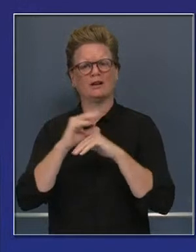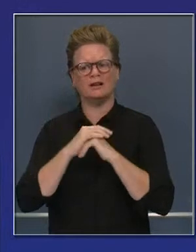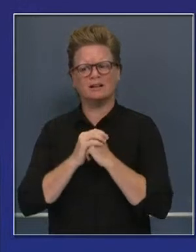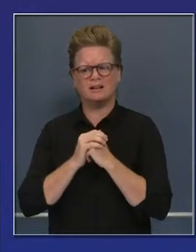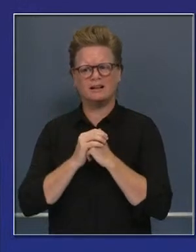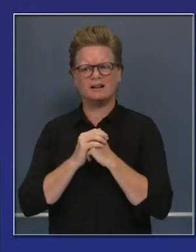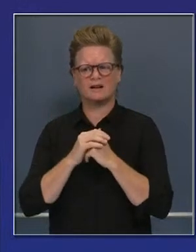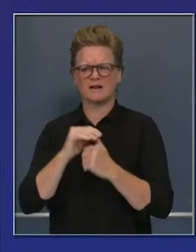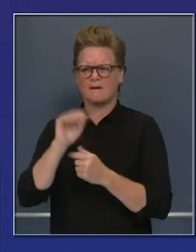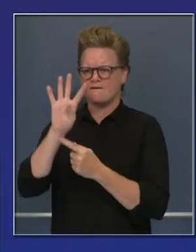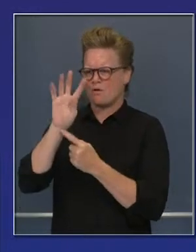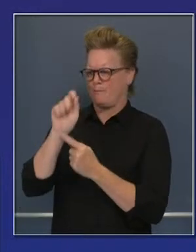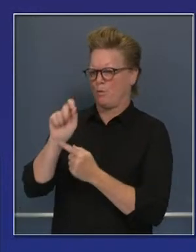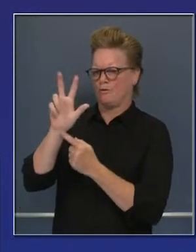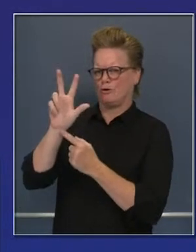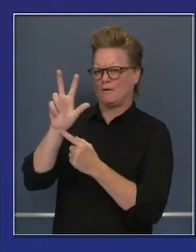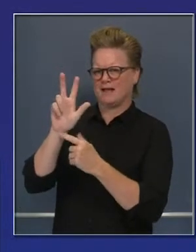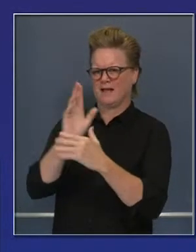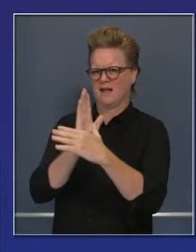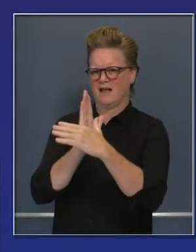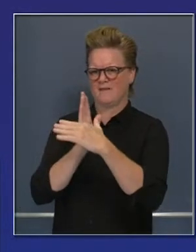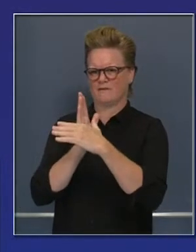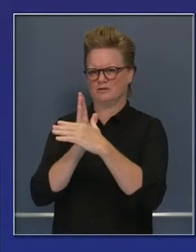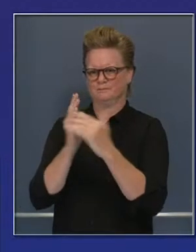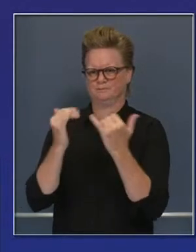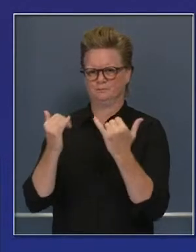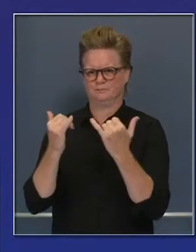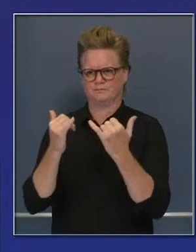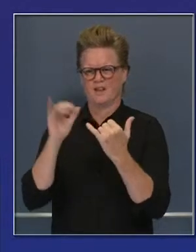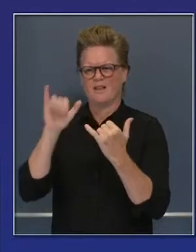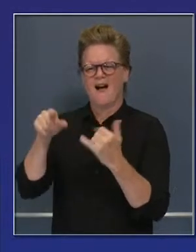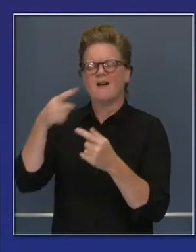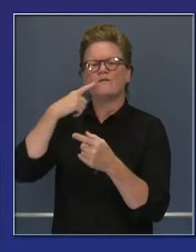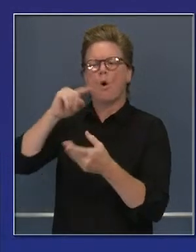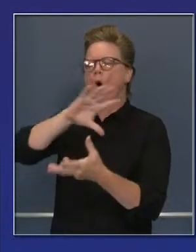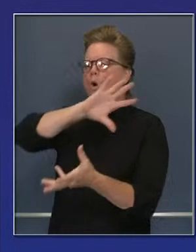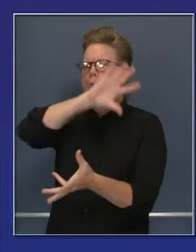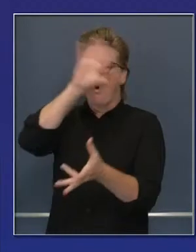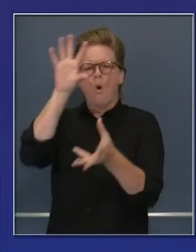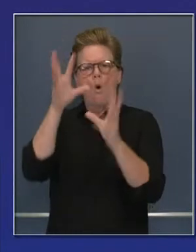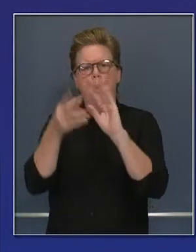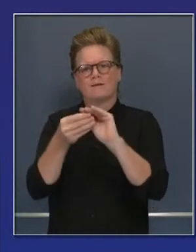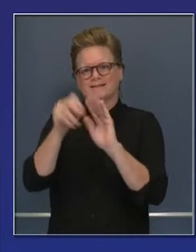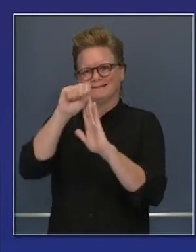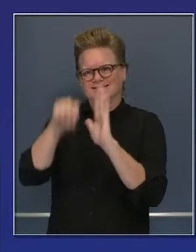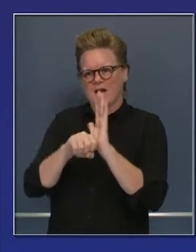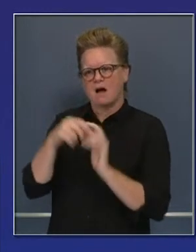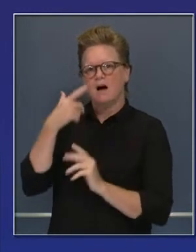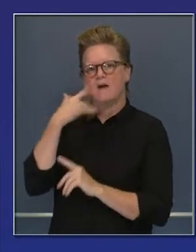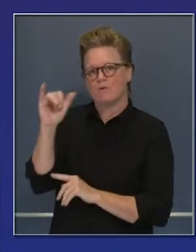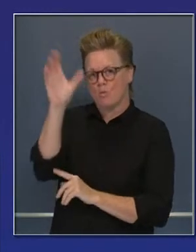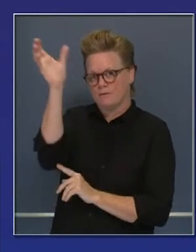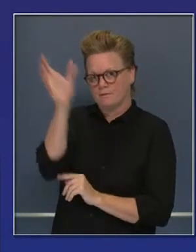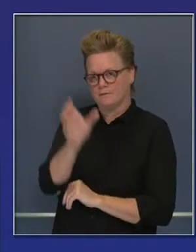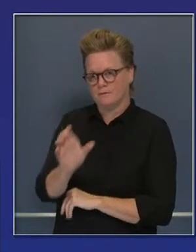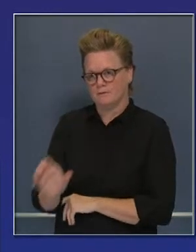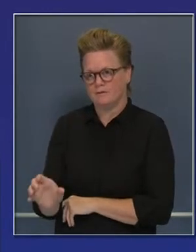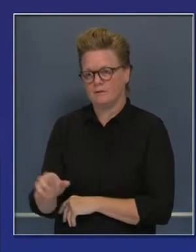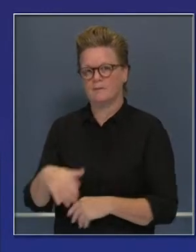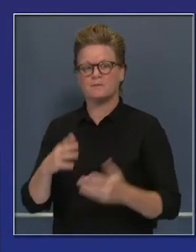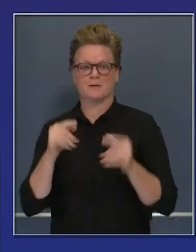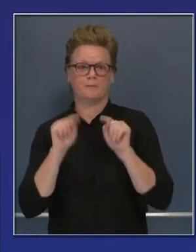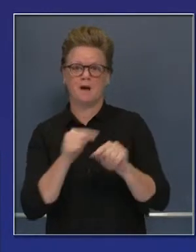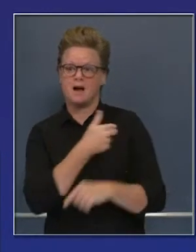are numbers in the aggregate statewide. Hospitalizations in the aggregate statewide have dropped